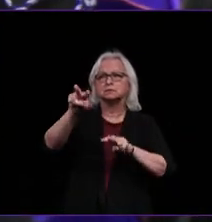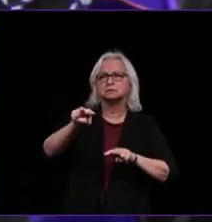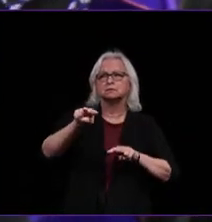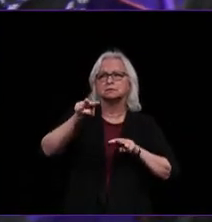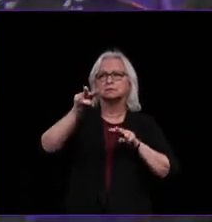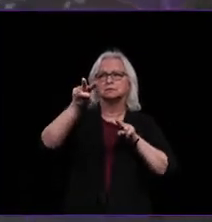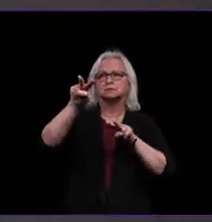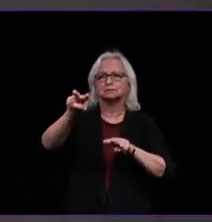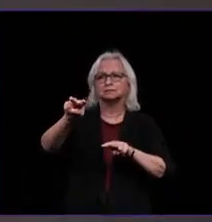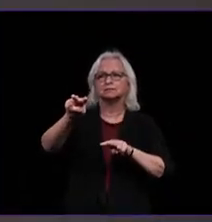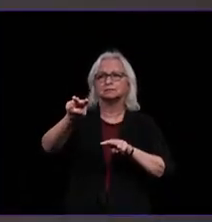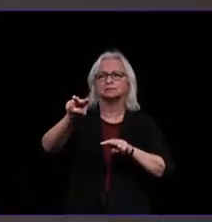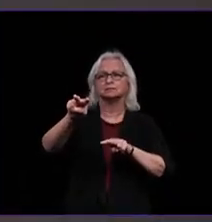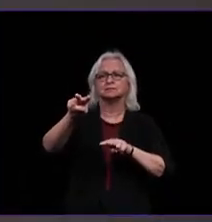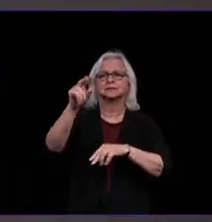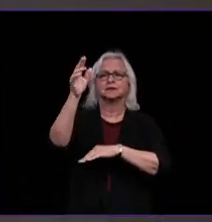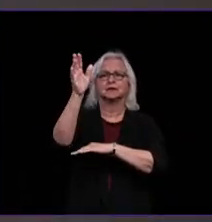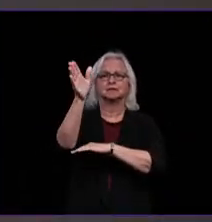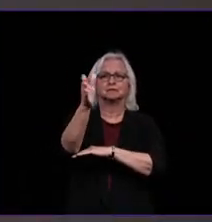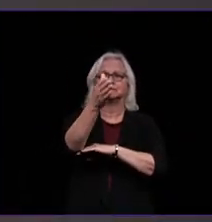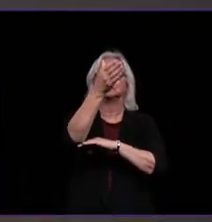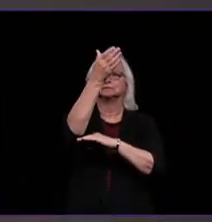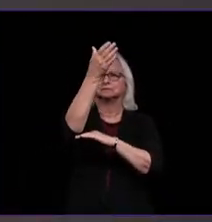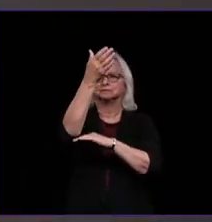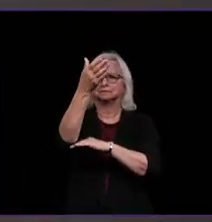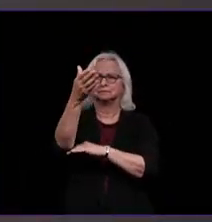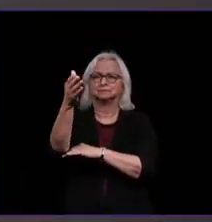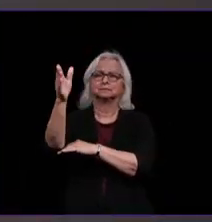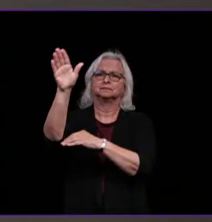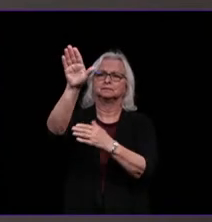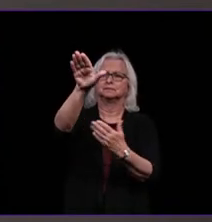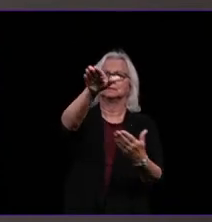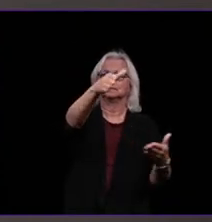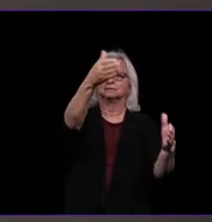ramparts we watched, were so